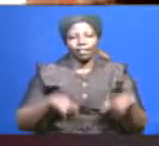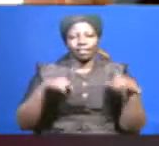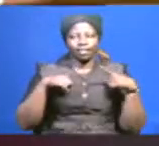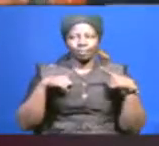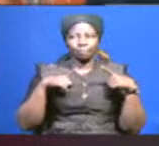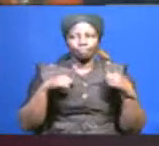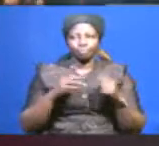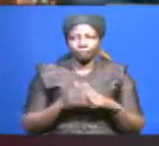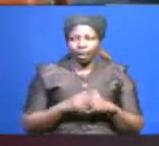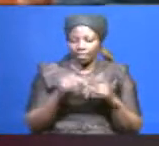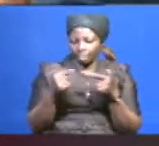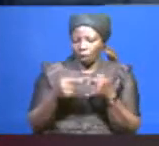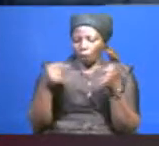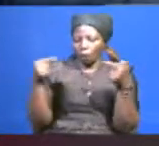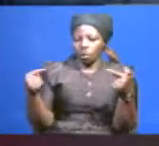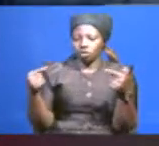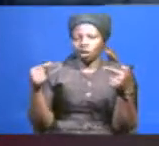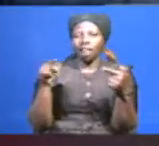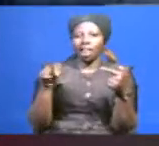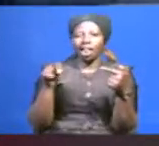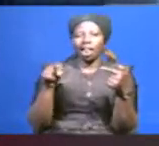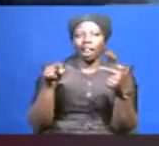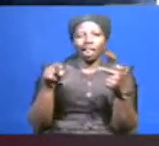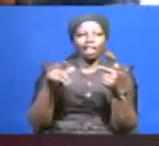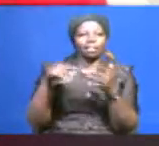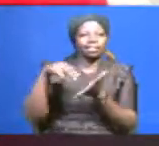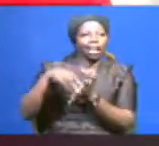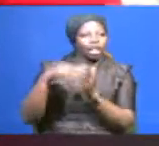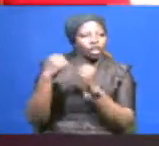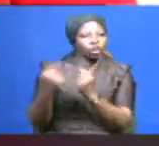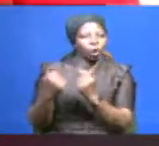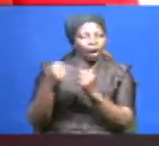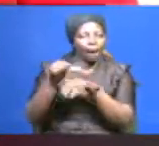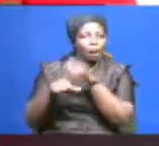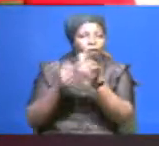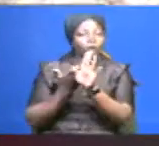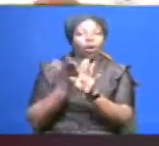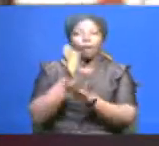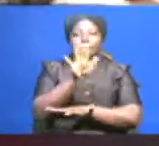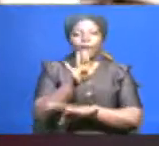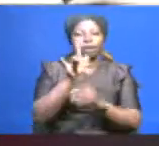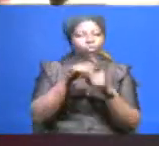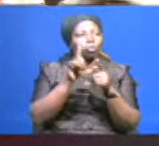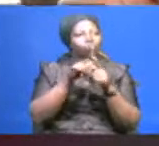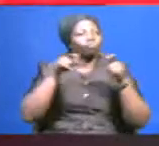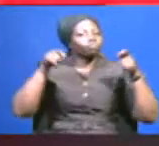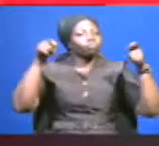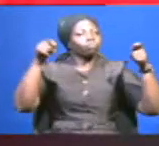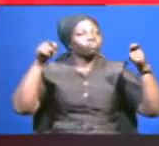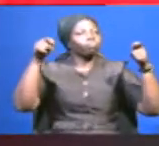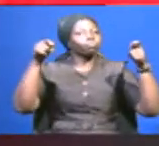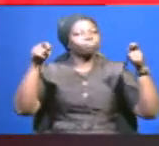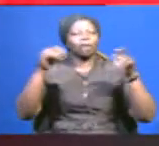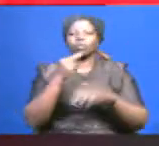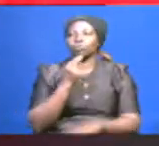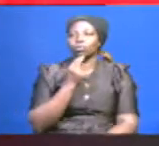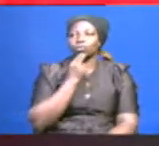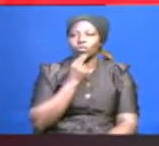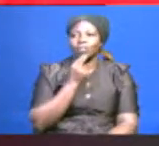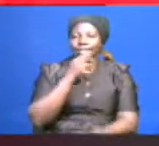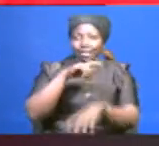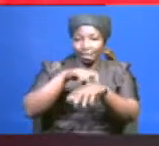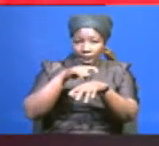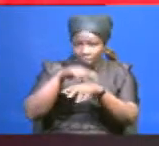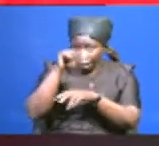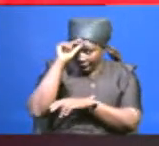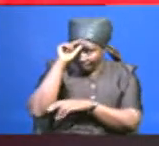The opposition remains adamant about resuming mass action protests Tuesday as government